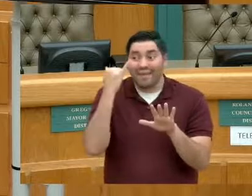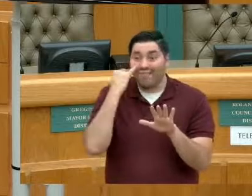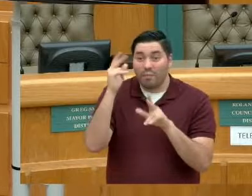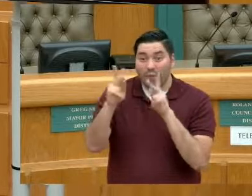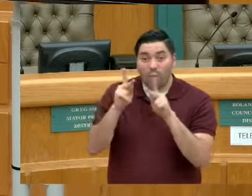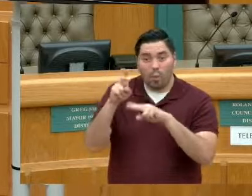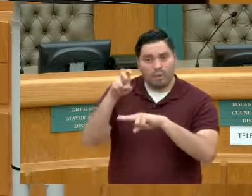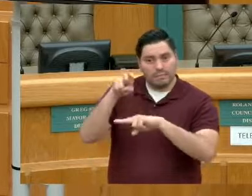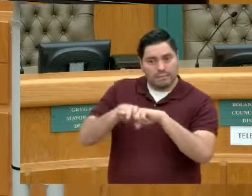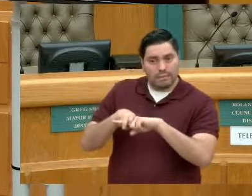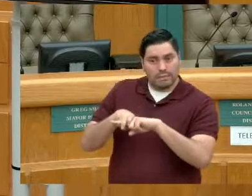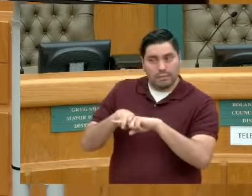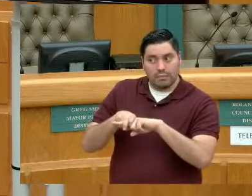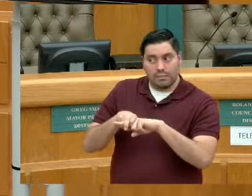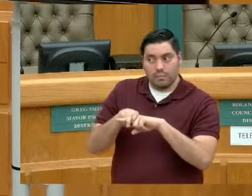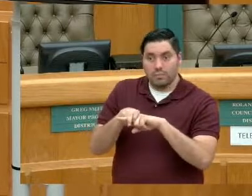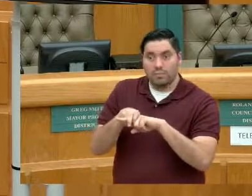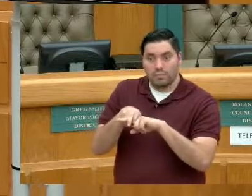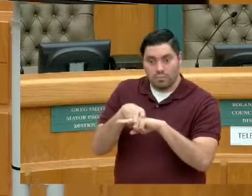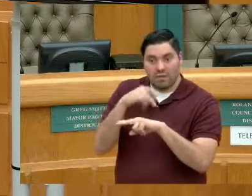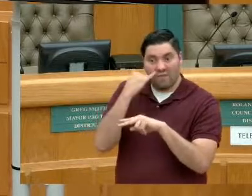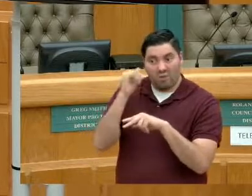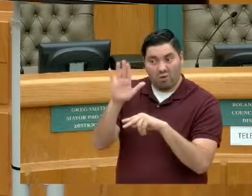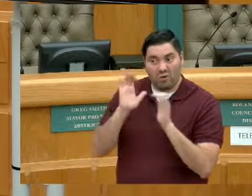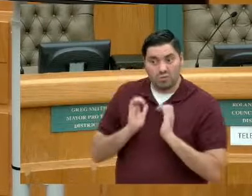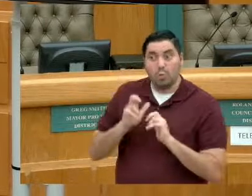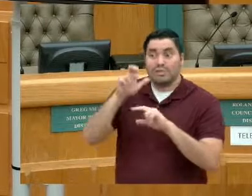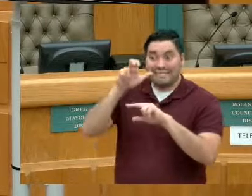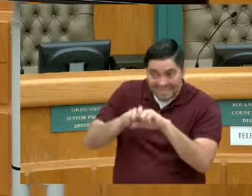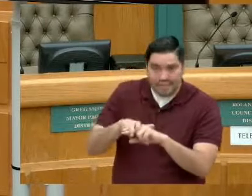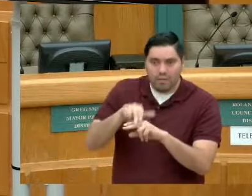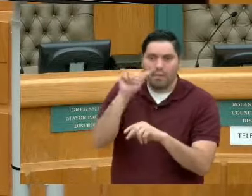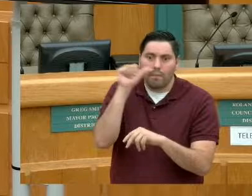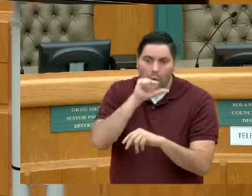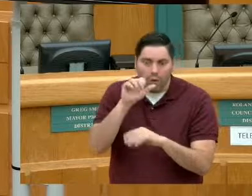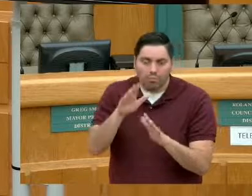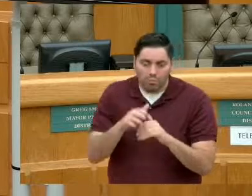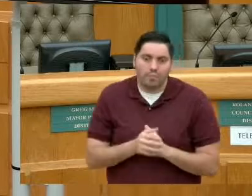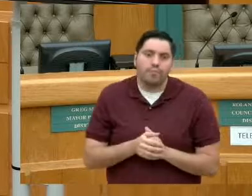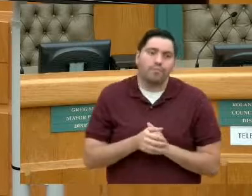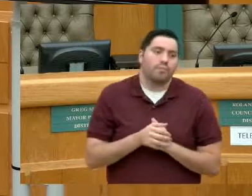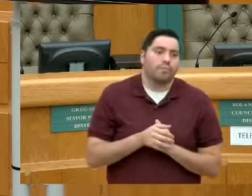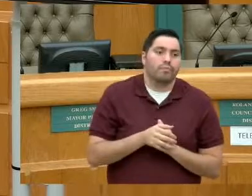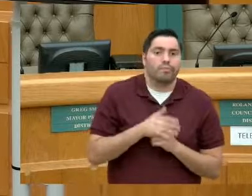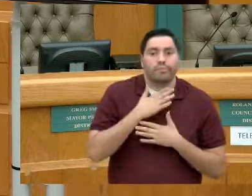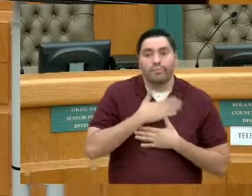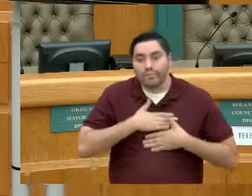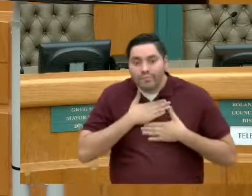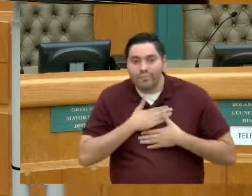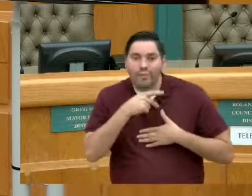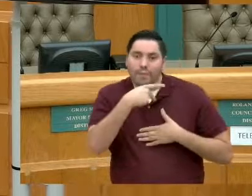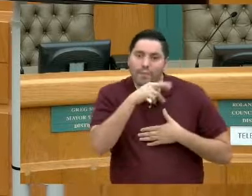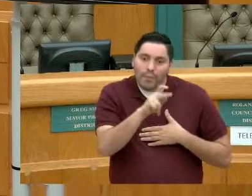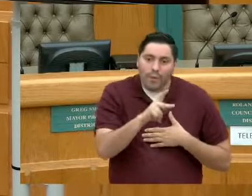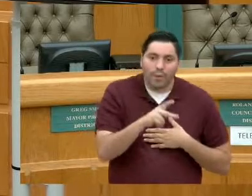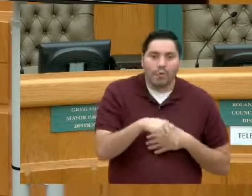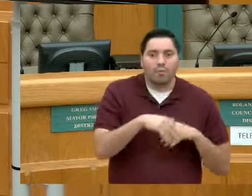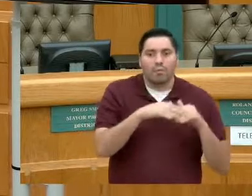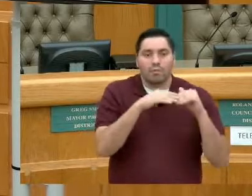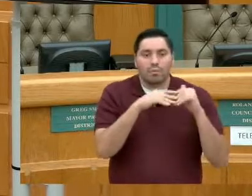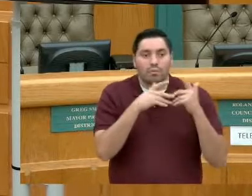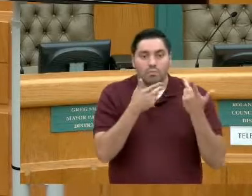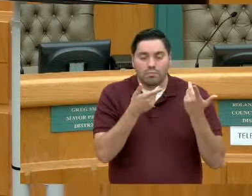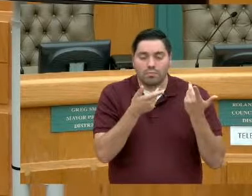seated. So long as patrons are seated for the bars. Amusement parks, carnivals in the counties with less than 1,000